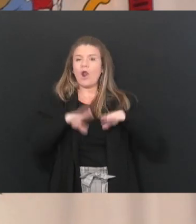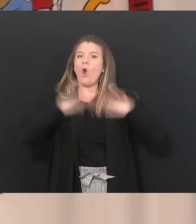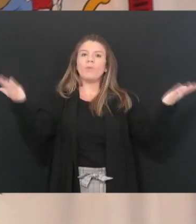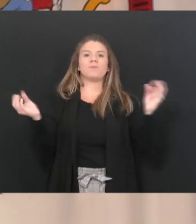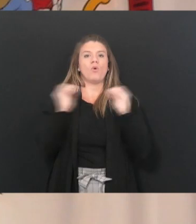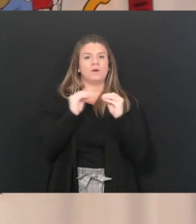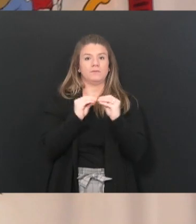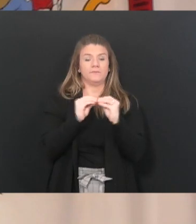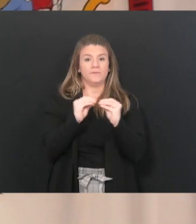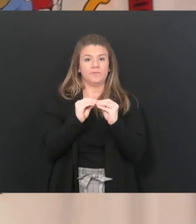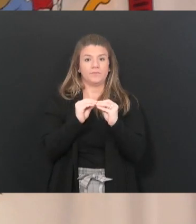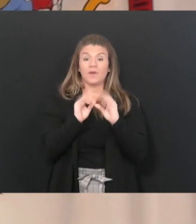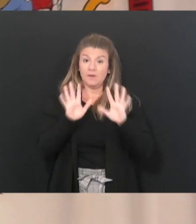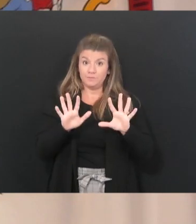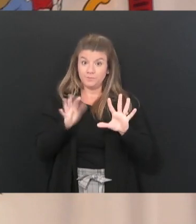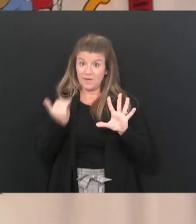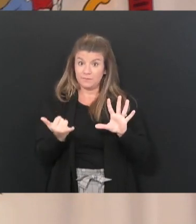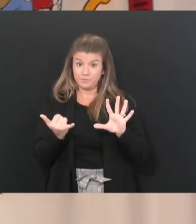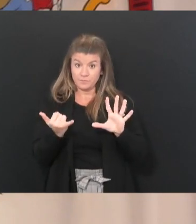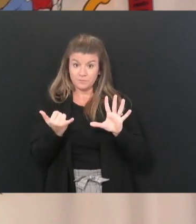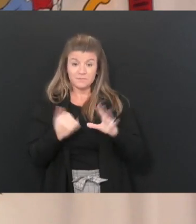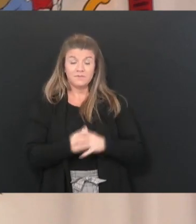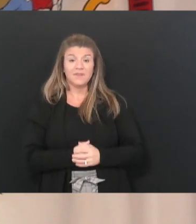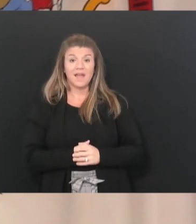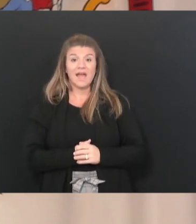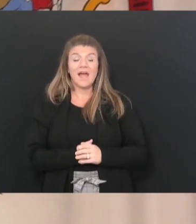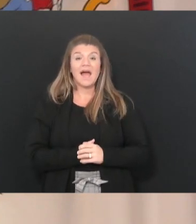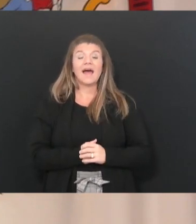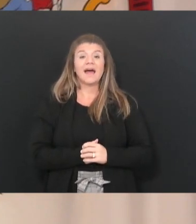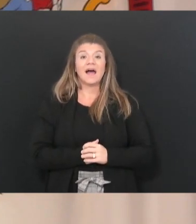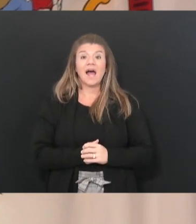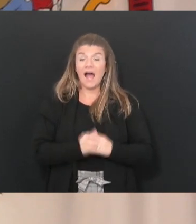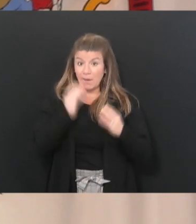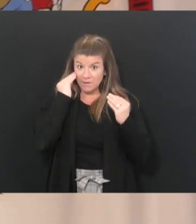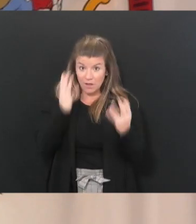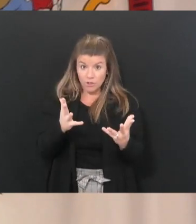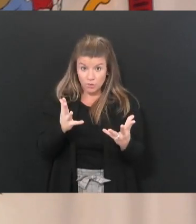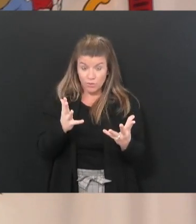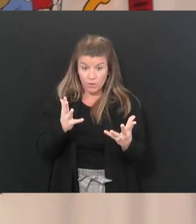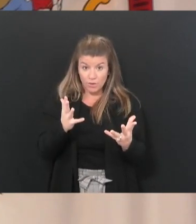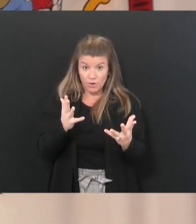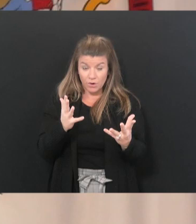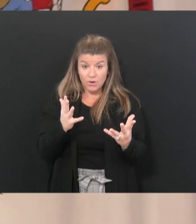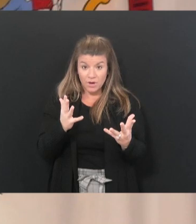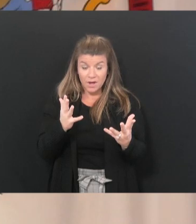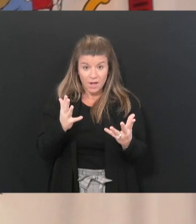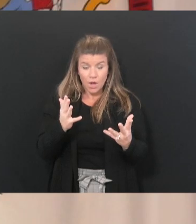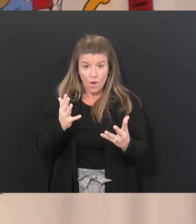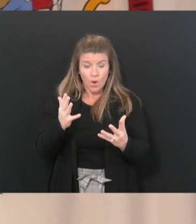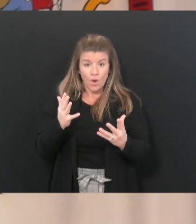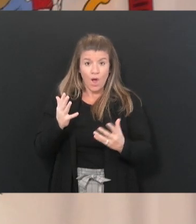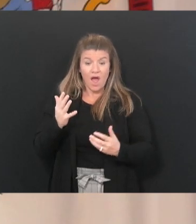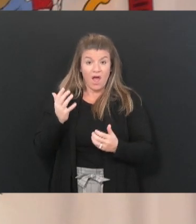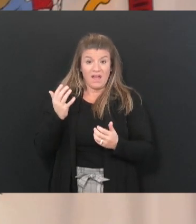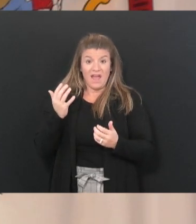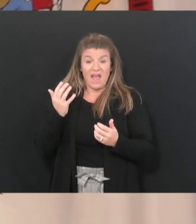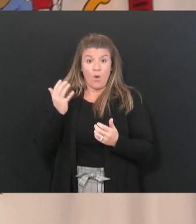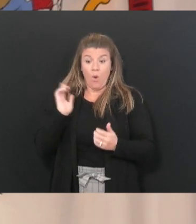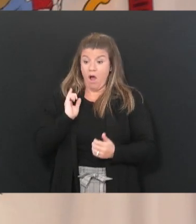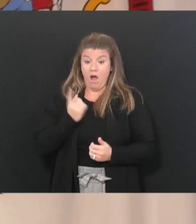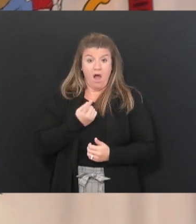more. Now, I can tell you that it is on all of our minds that